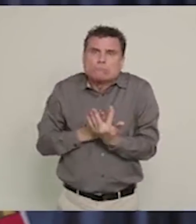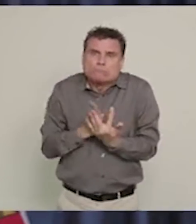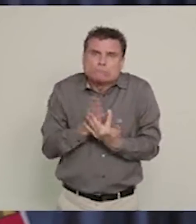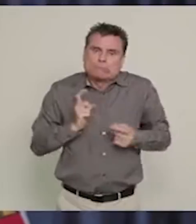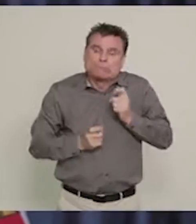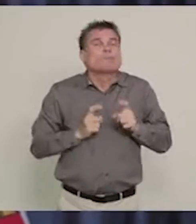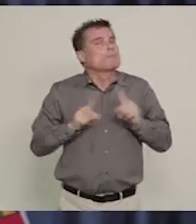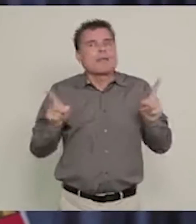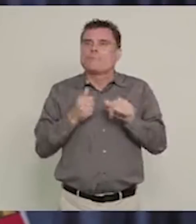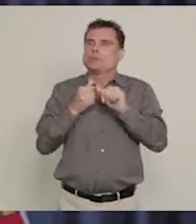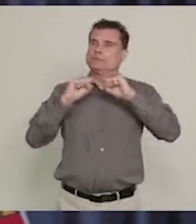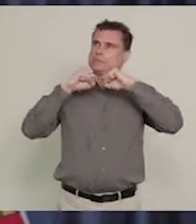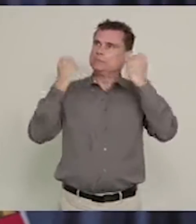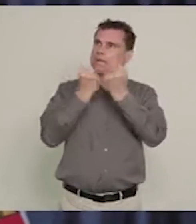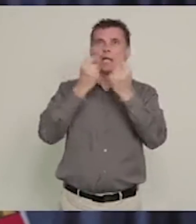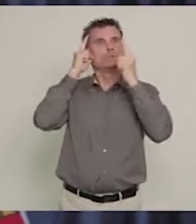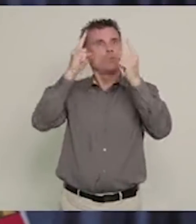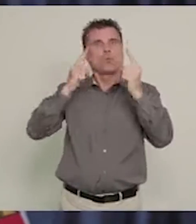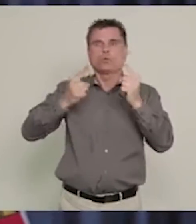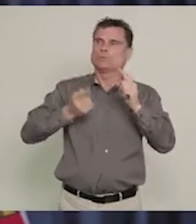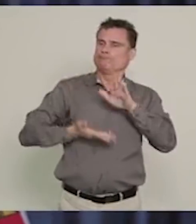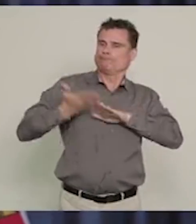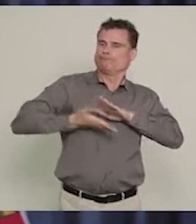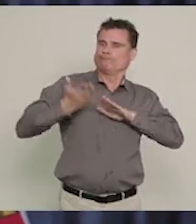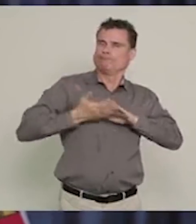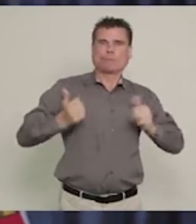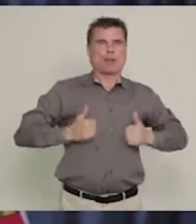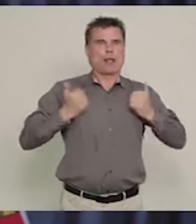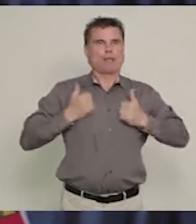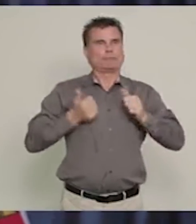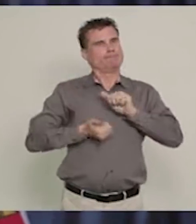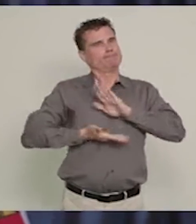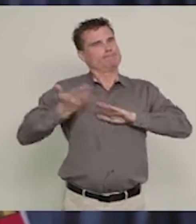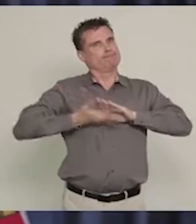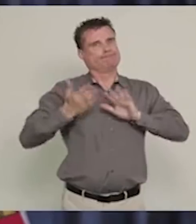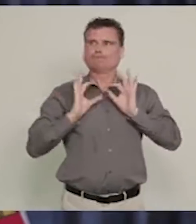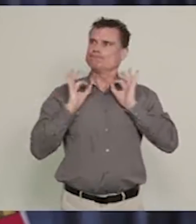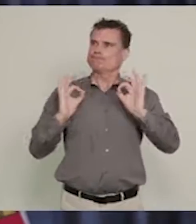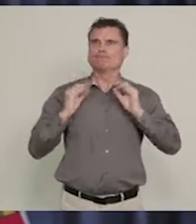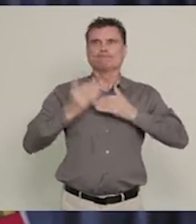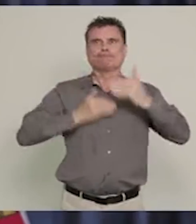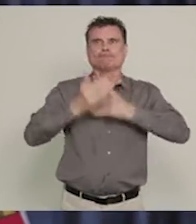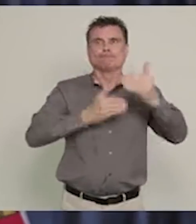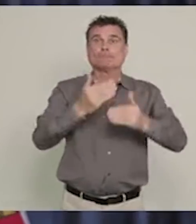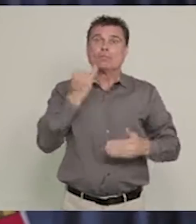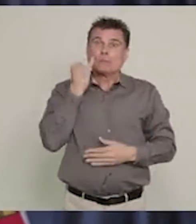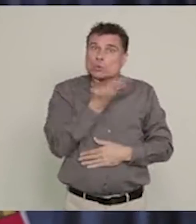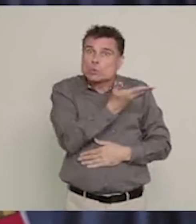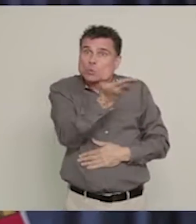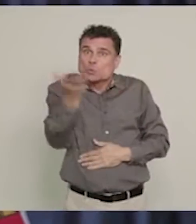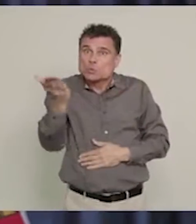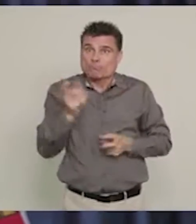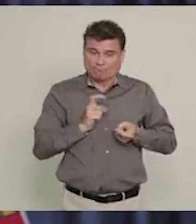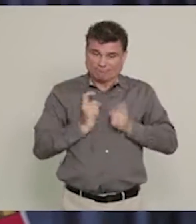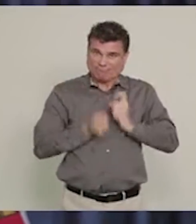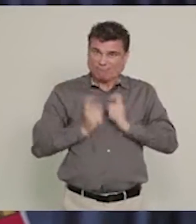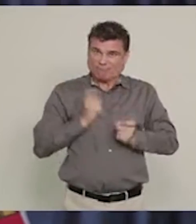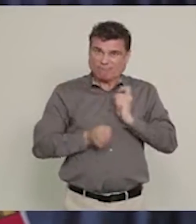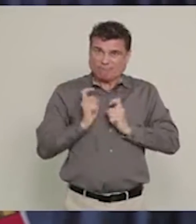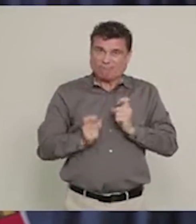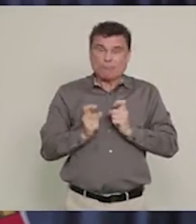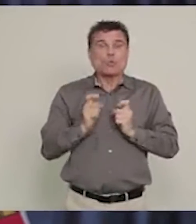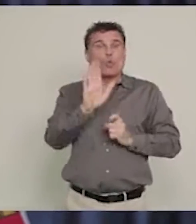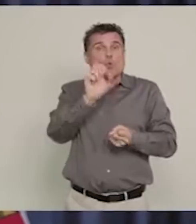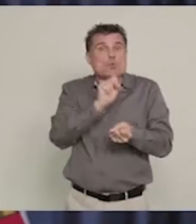and finding ways to work from home, it's important that you continue to do so. In fact, it's crucial. Every day you log in